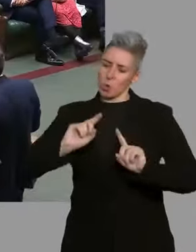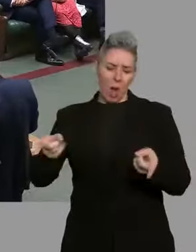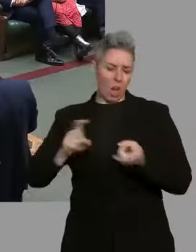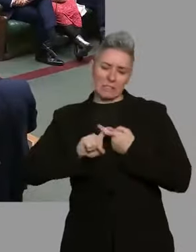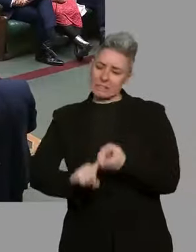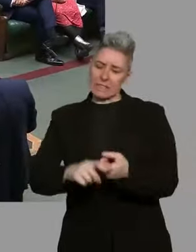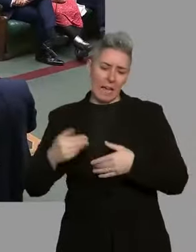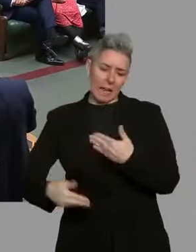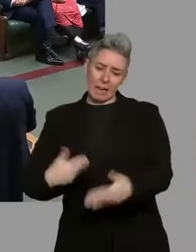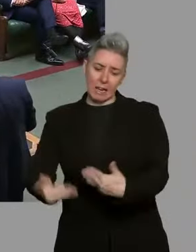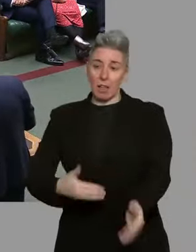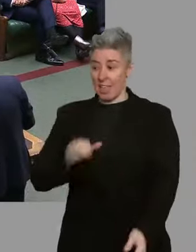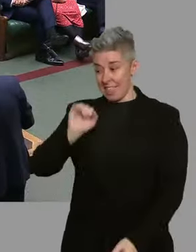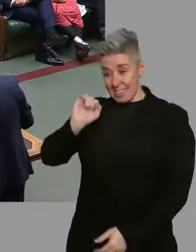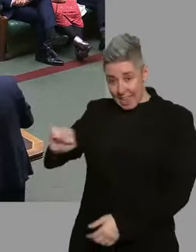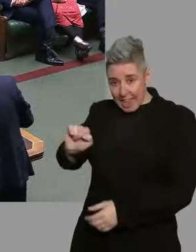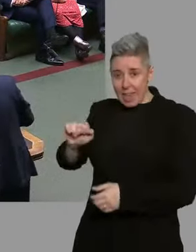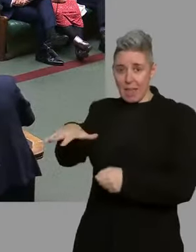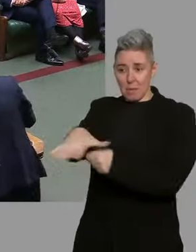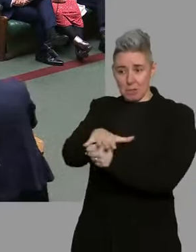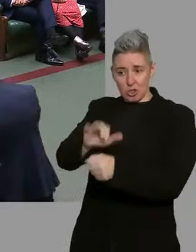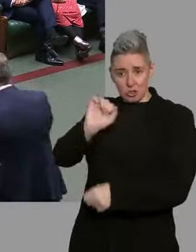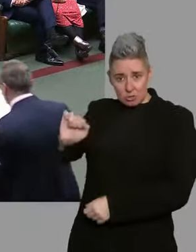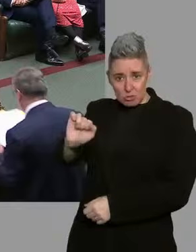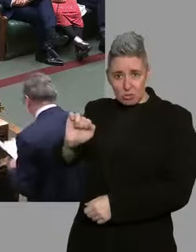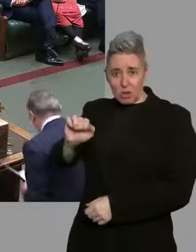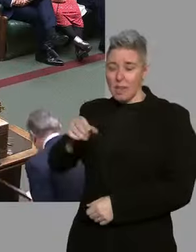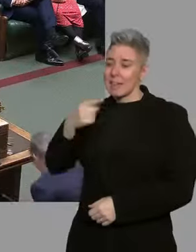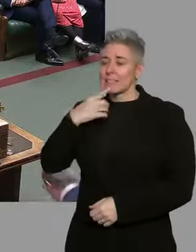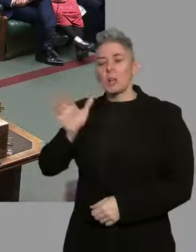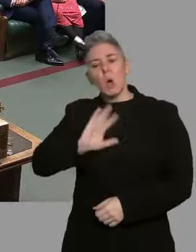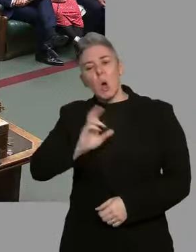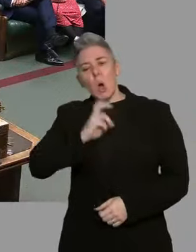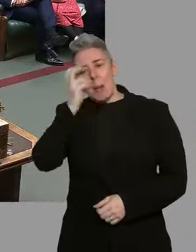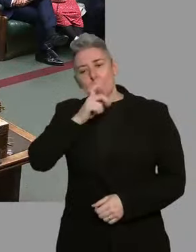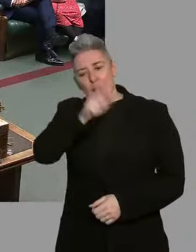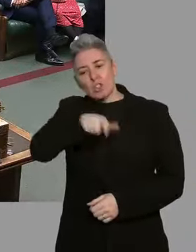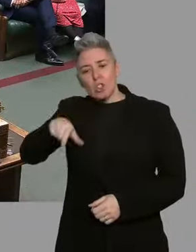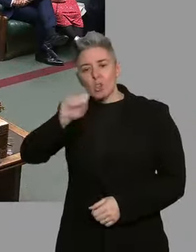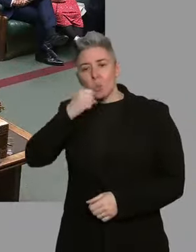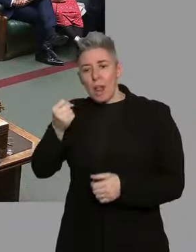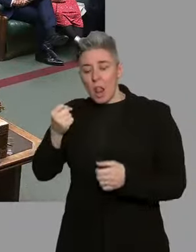pensioners would lose out under the Tories yet again.